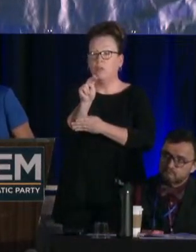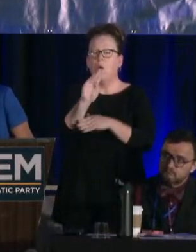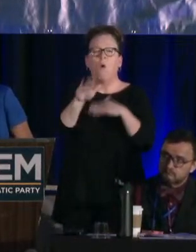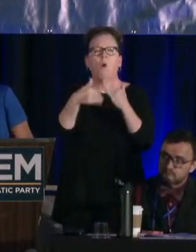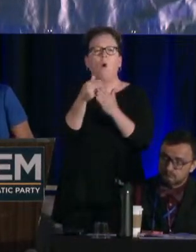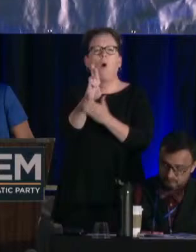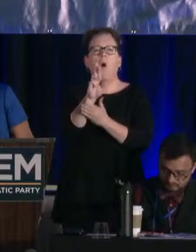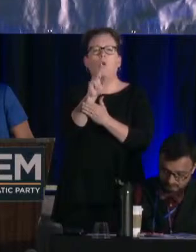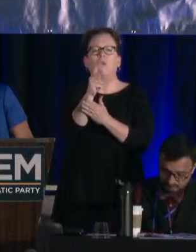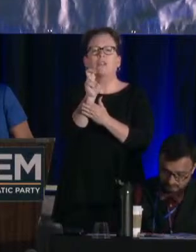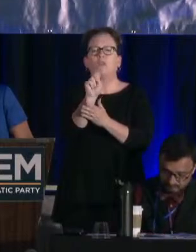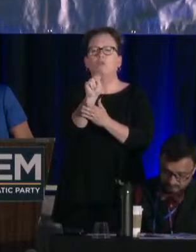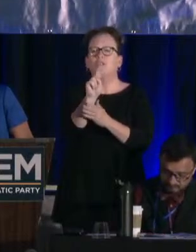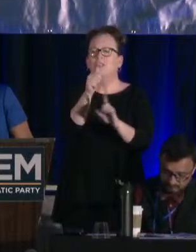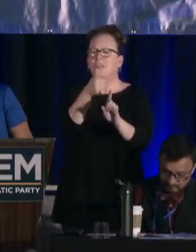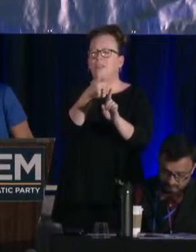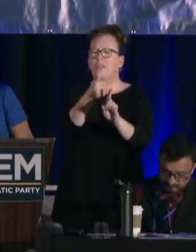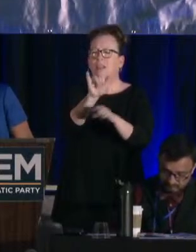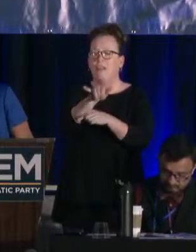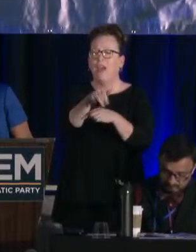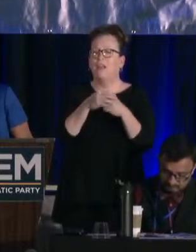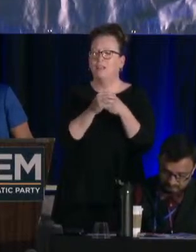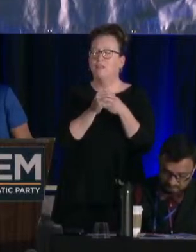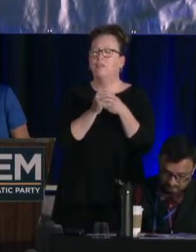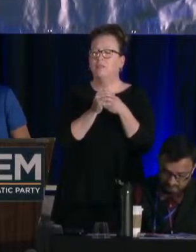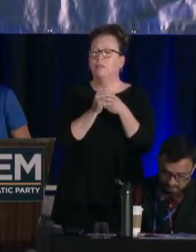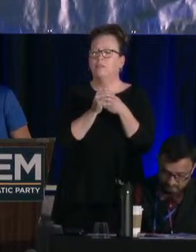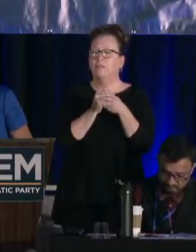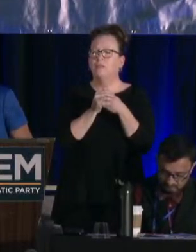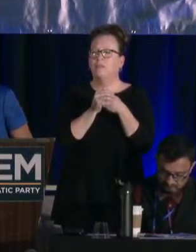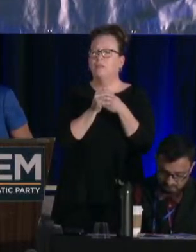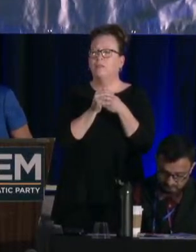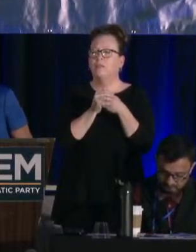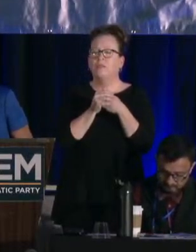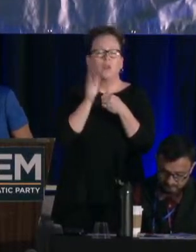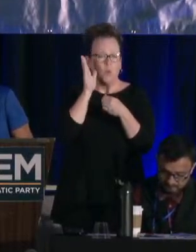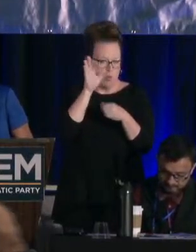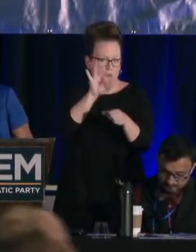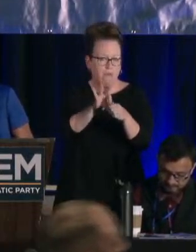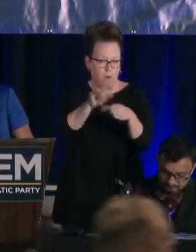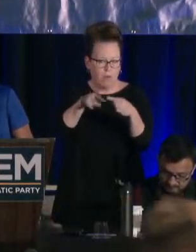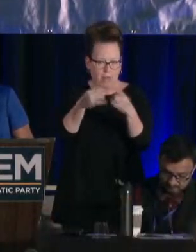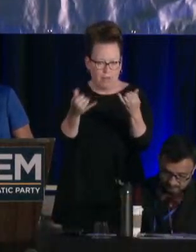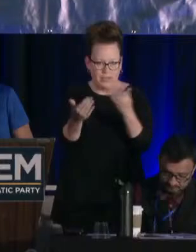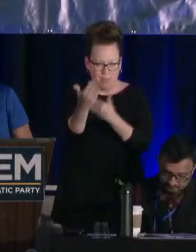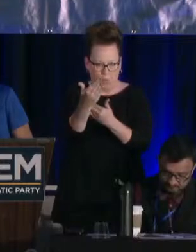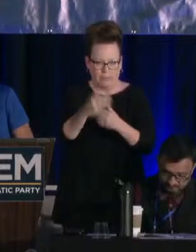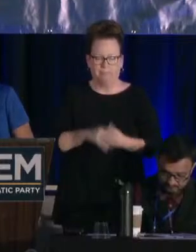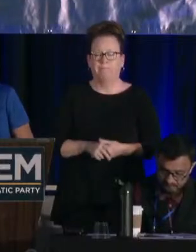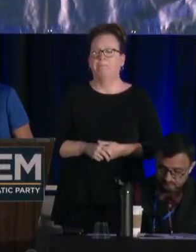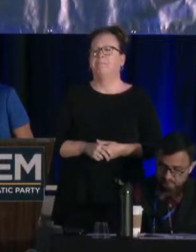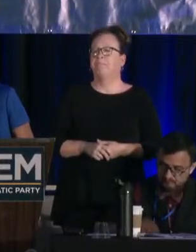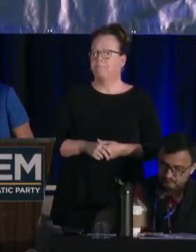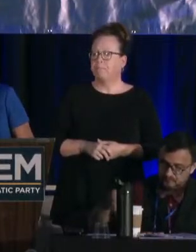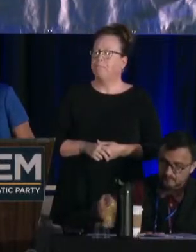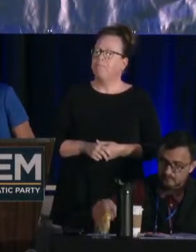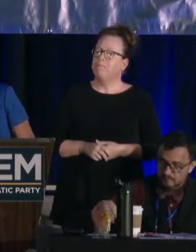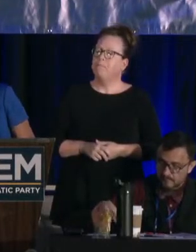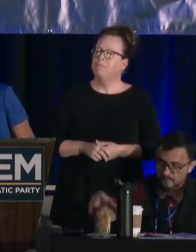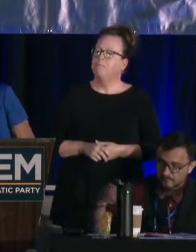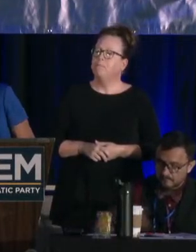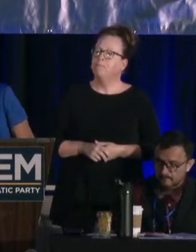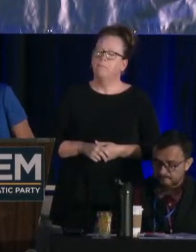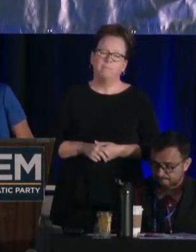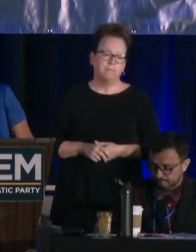that are coded to be voted on this morning. But let me remind you that there were many